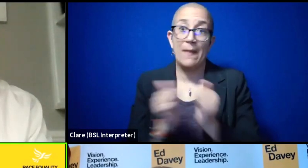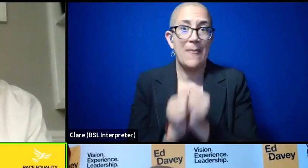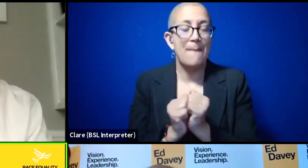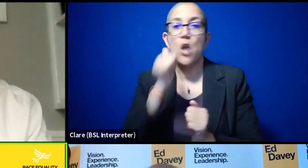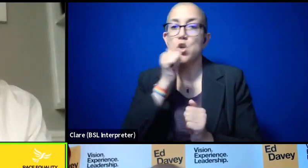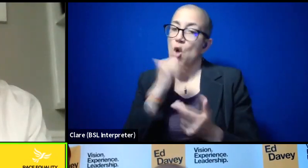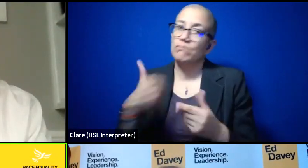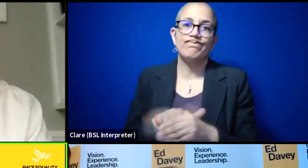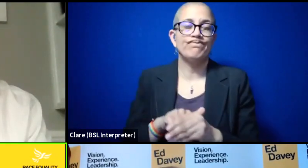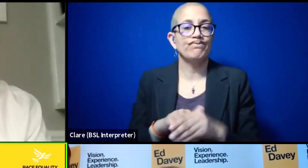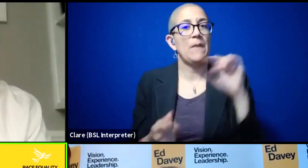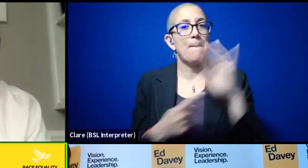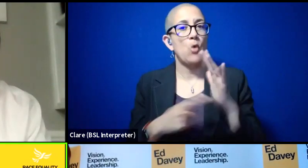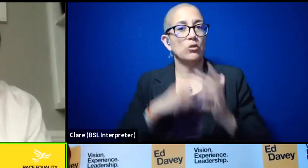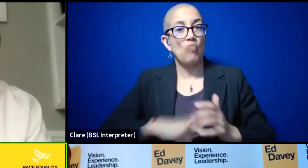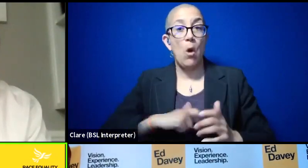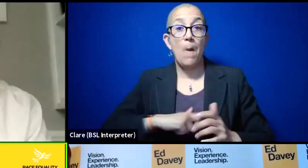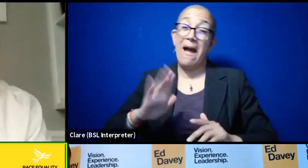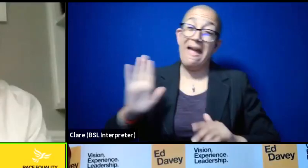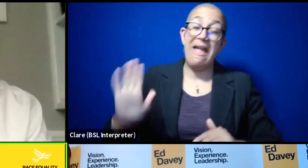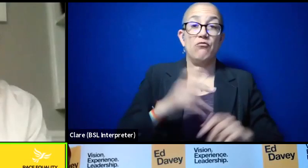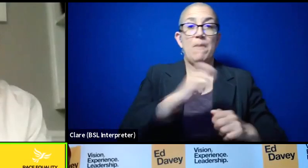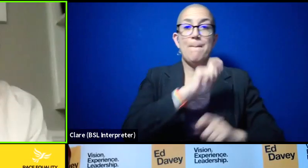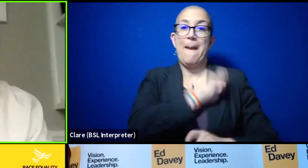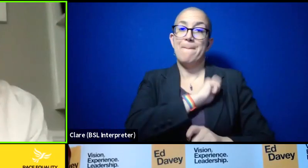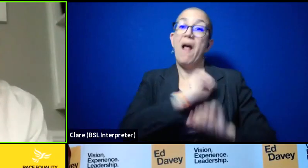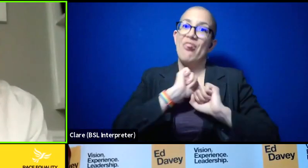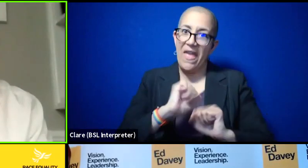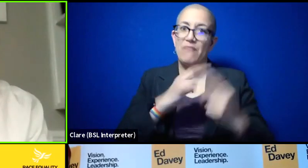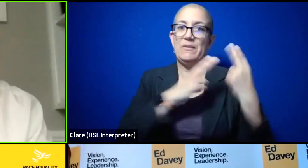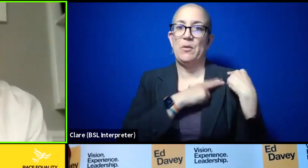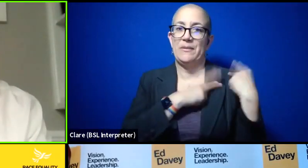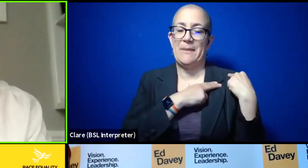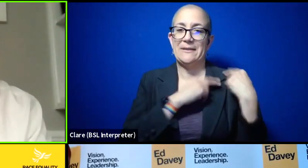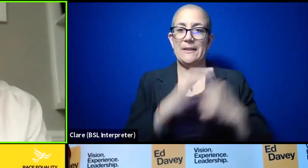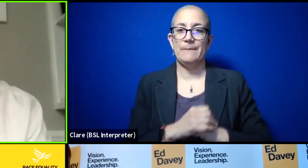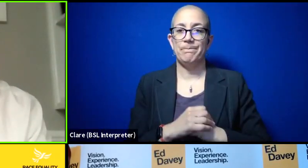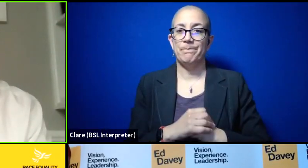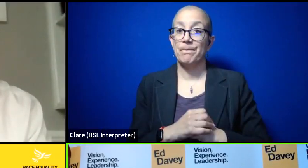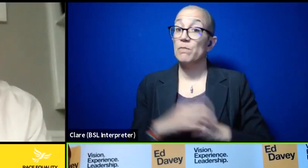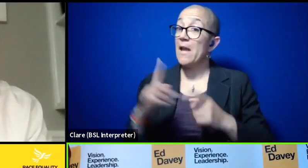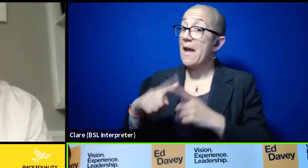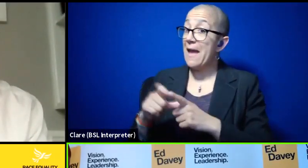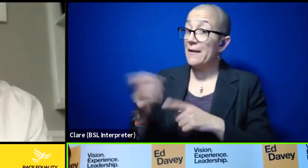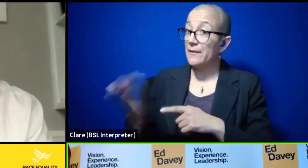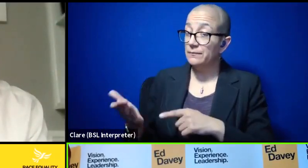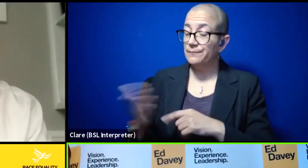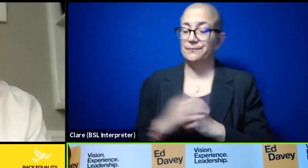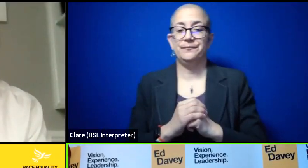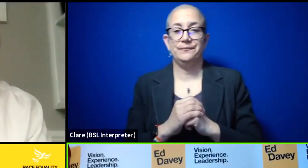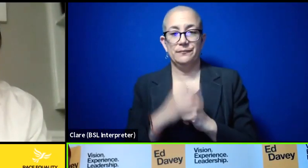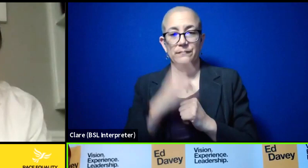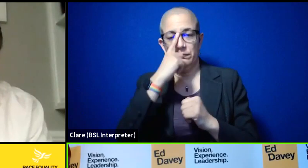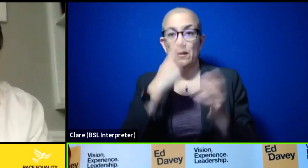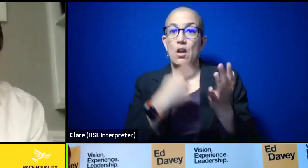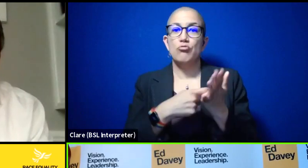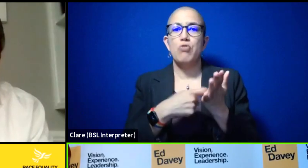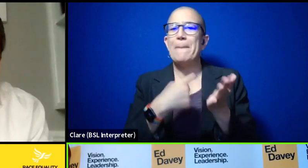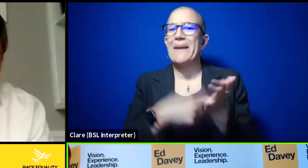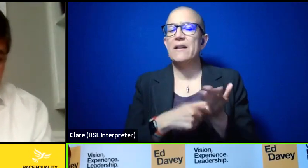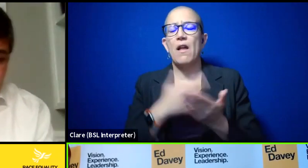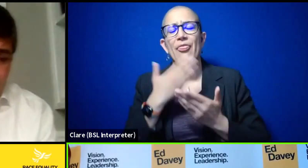responsibility of every single member. Thanks, Leila. Ed. Well, Rabina, first of all, thank you for what you do. You've been an